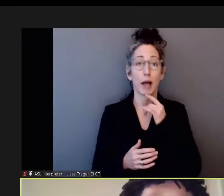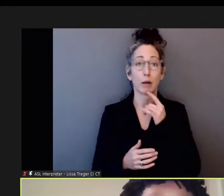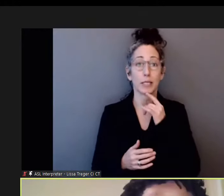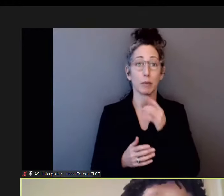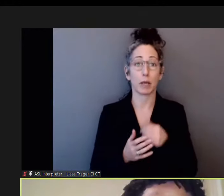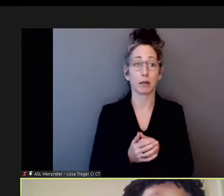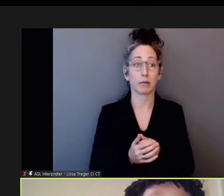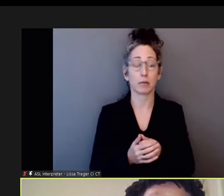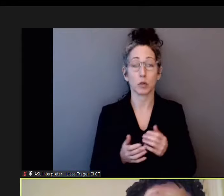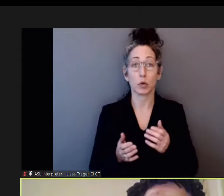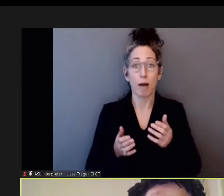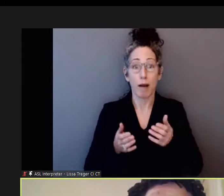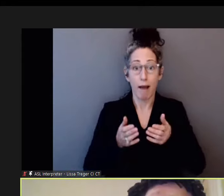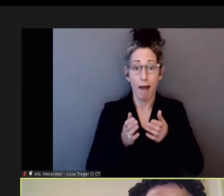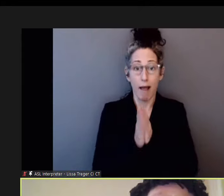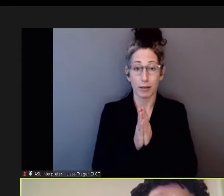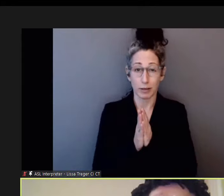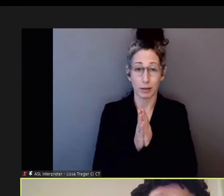ask a question,